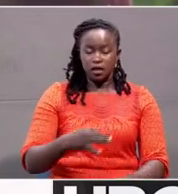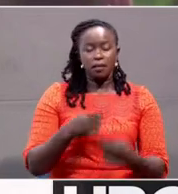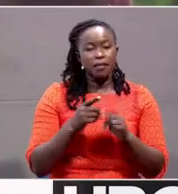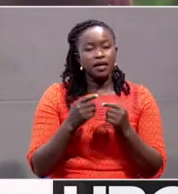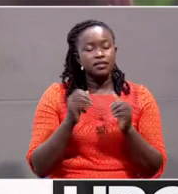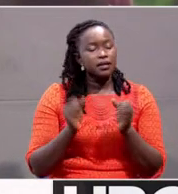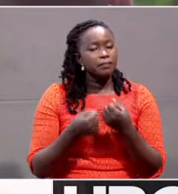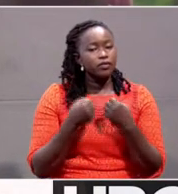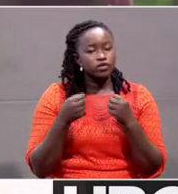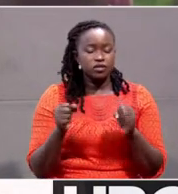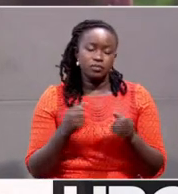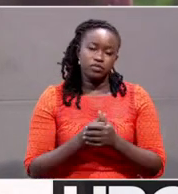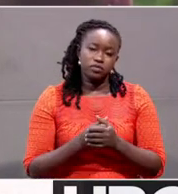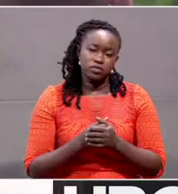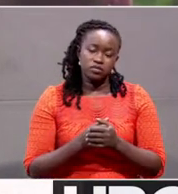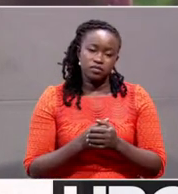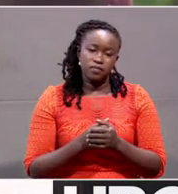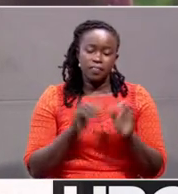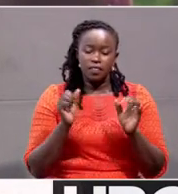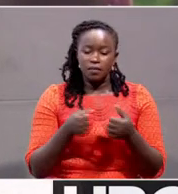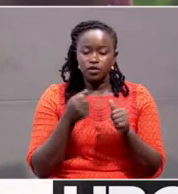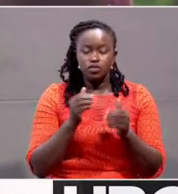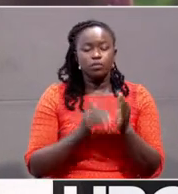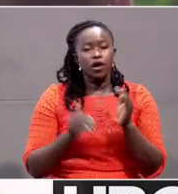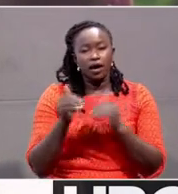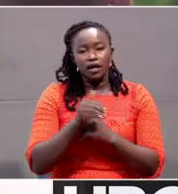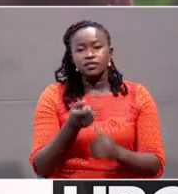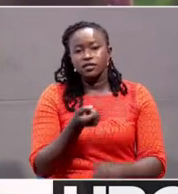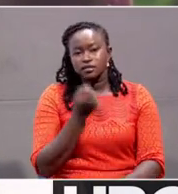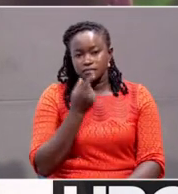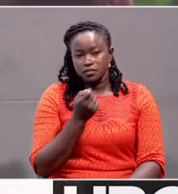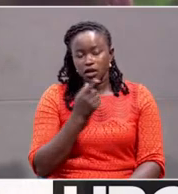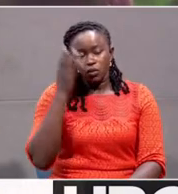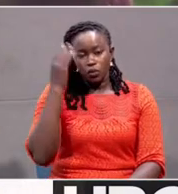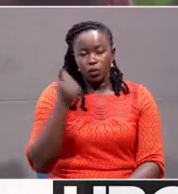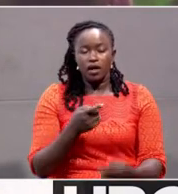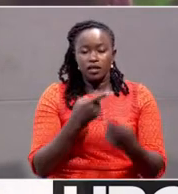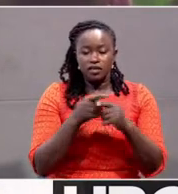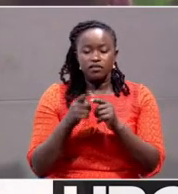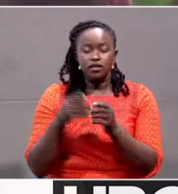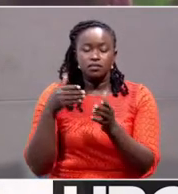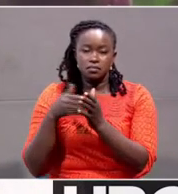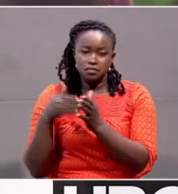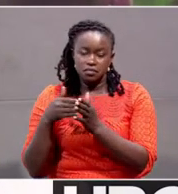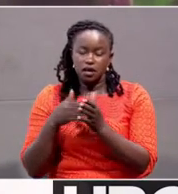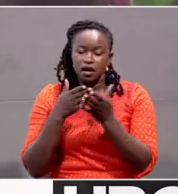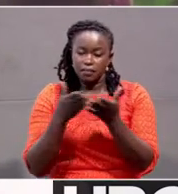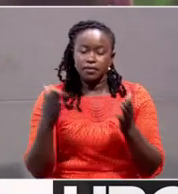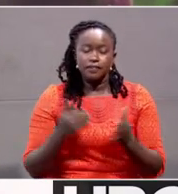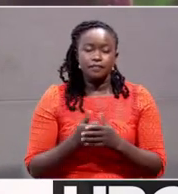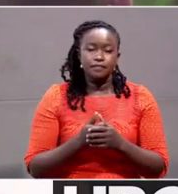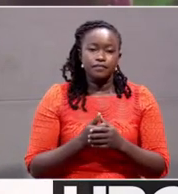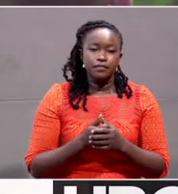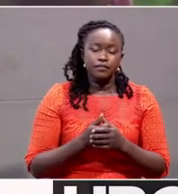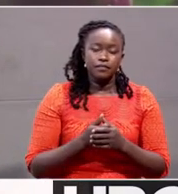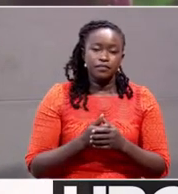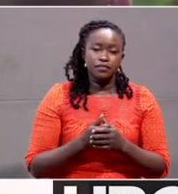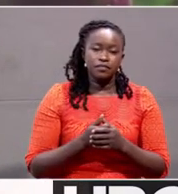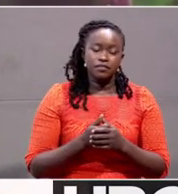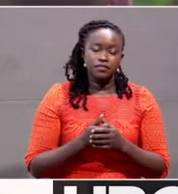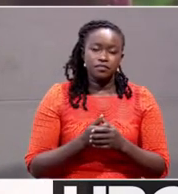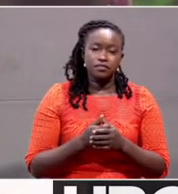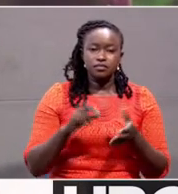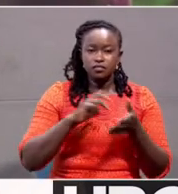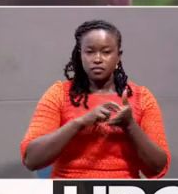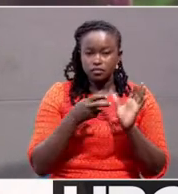to actually access the contraceptives due to different barriers. And that means that